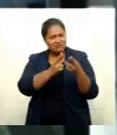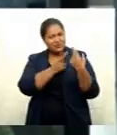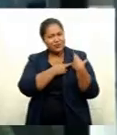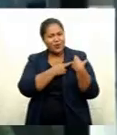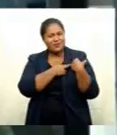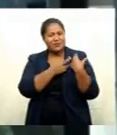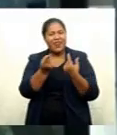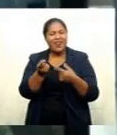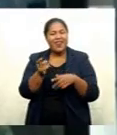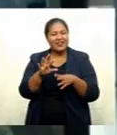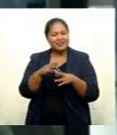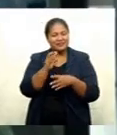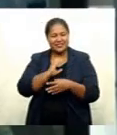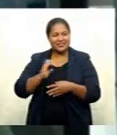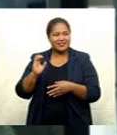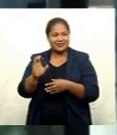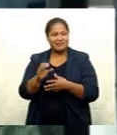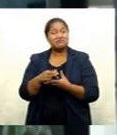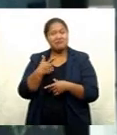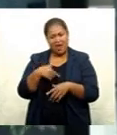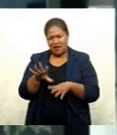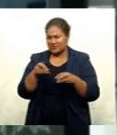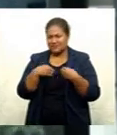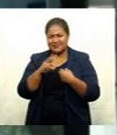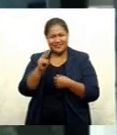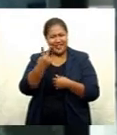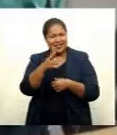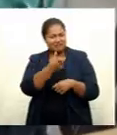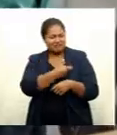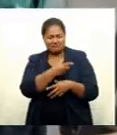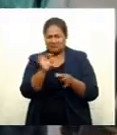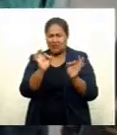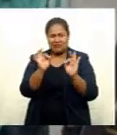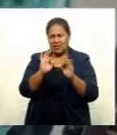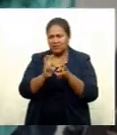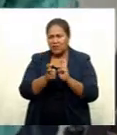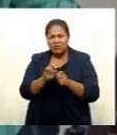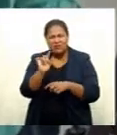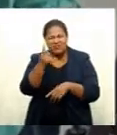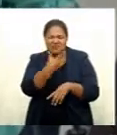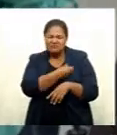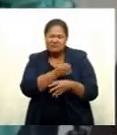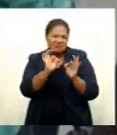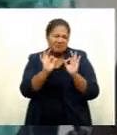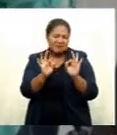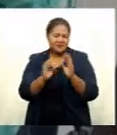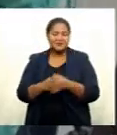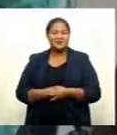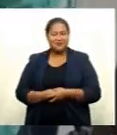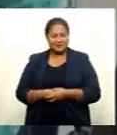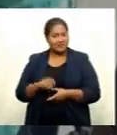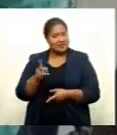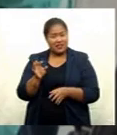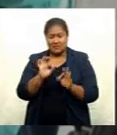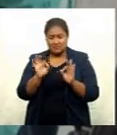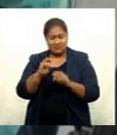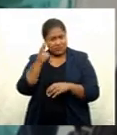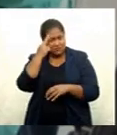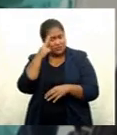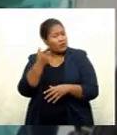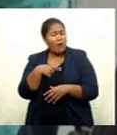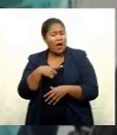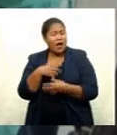dose of vaccine I have received today. I've had no problem with the first, so there was no reason